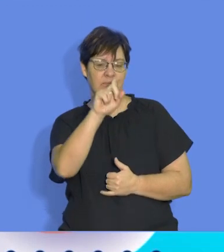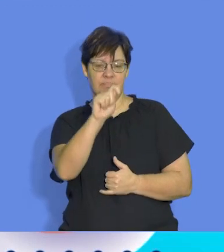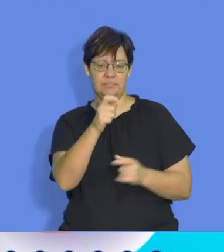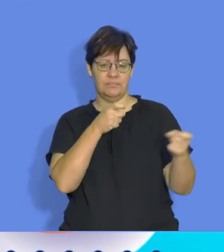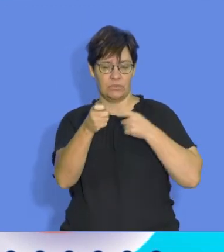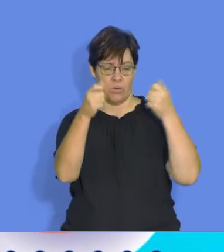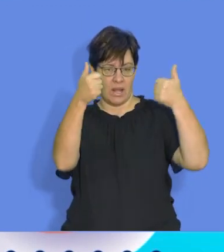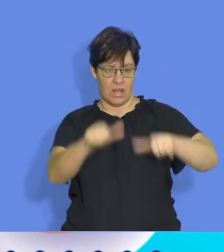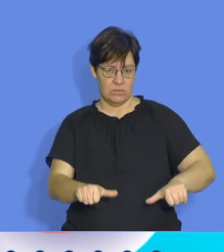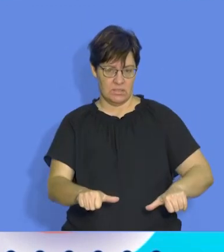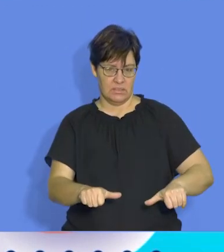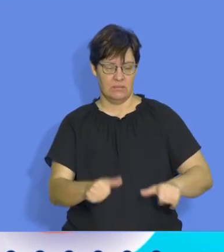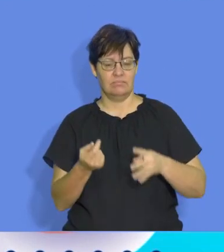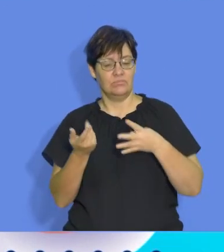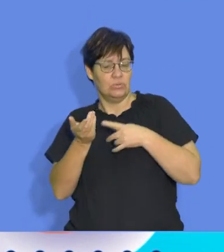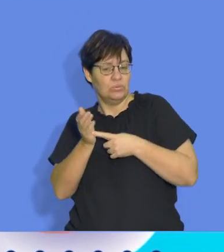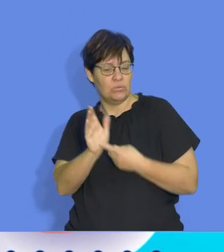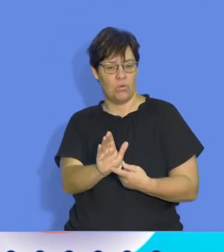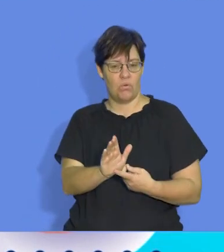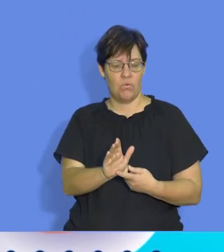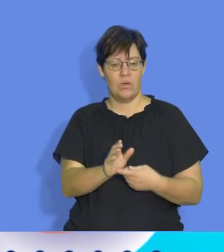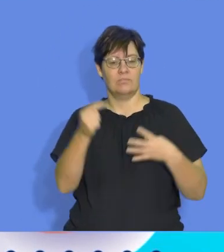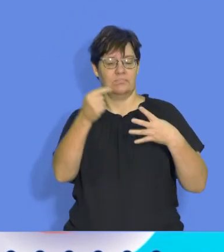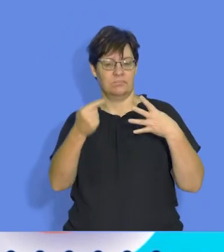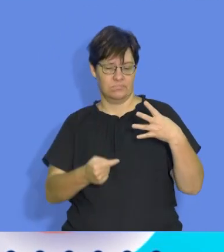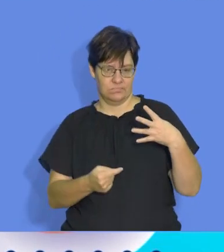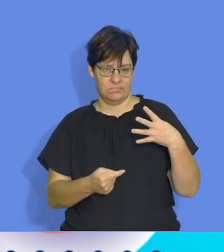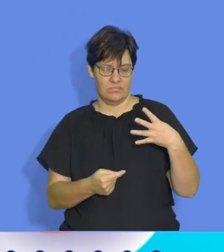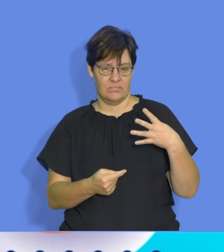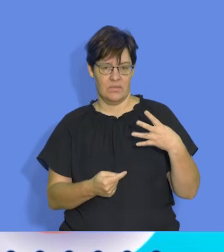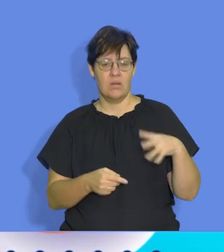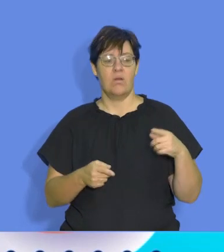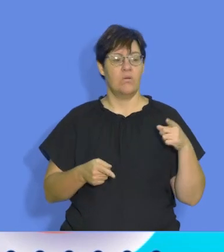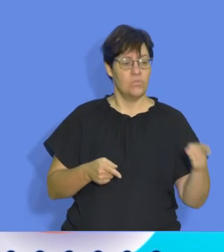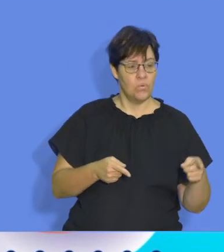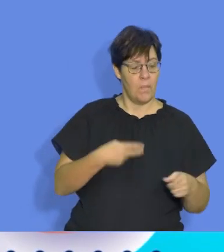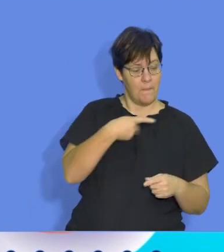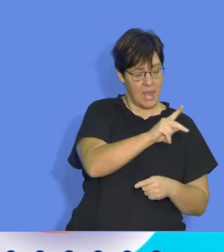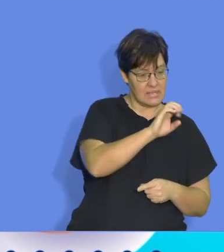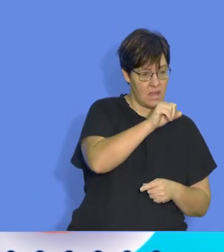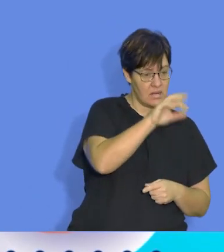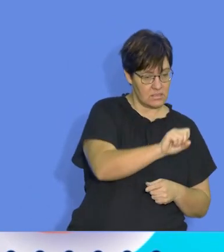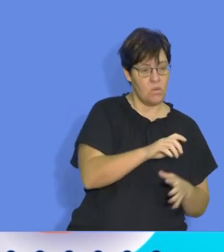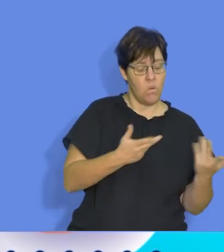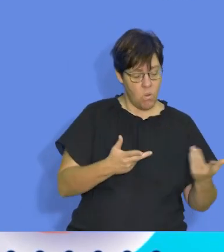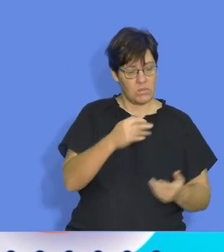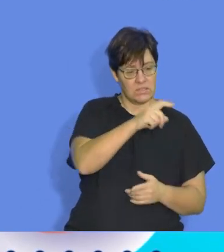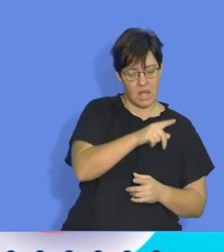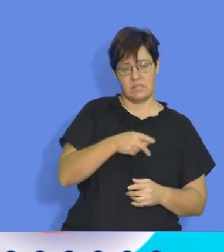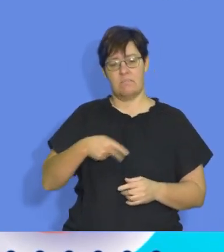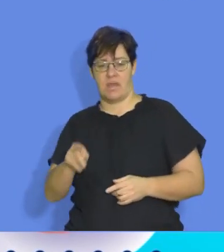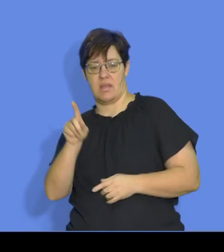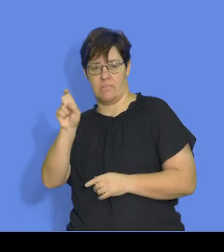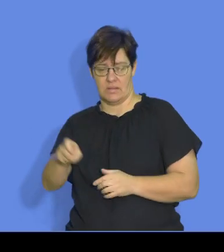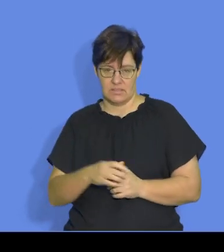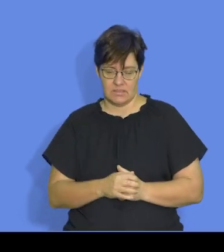account actually indicates to you the amount that either you owe SARS or SARS owes you.